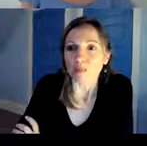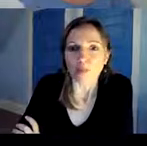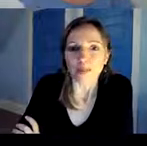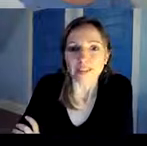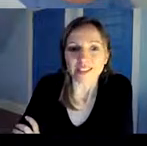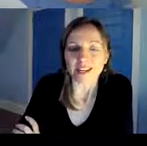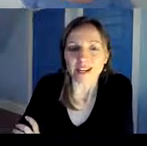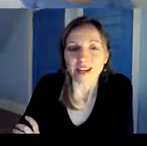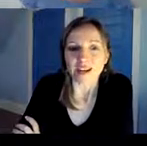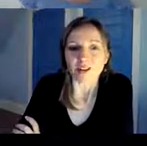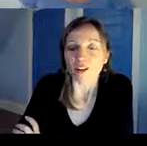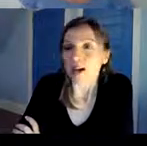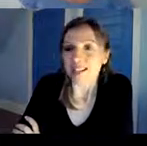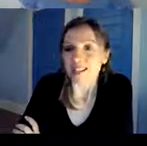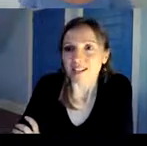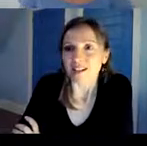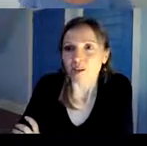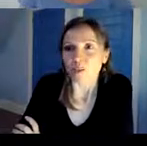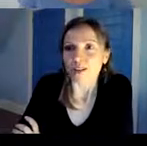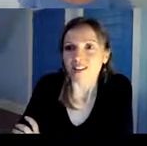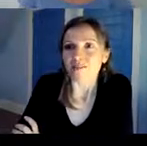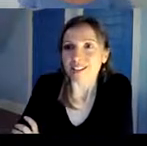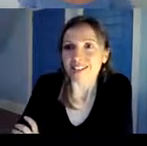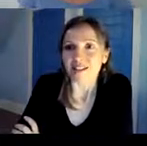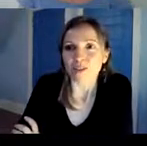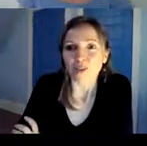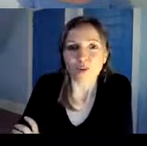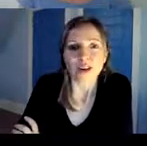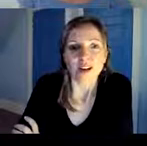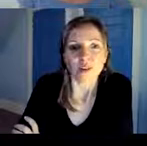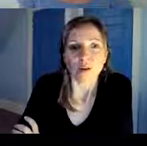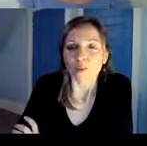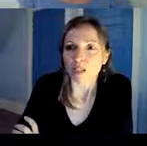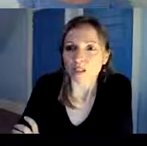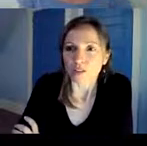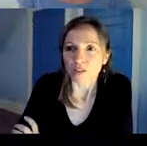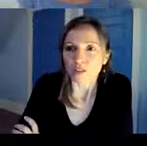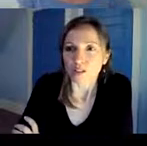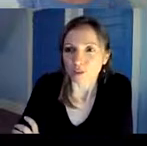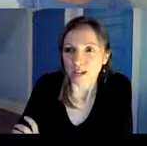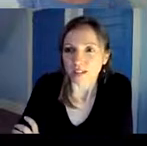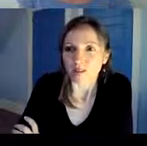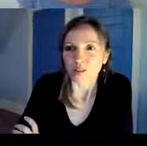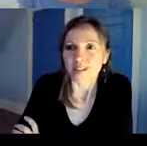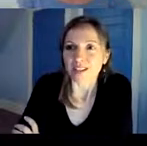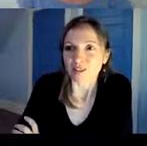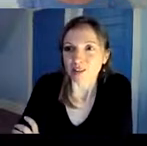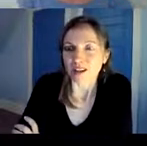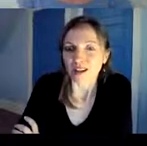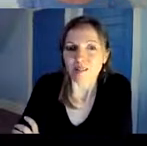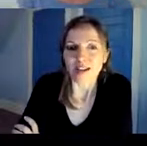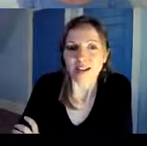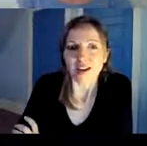or capabilities or capacity. We all have busy lives. So whatever we can do is great, but it takes a